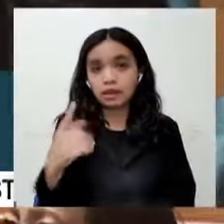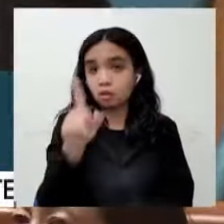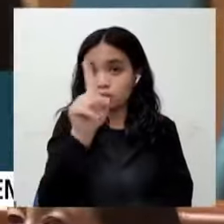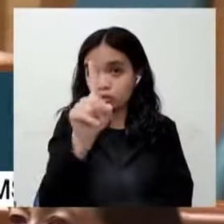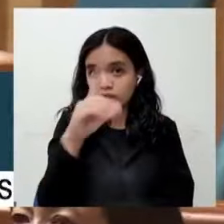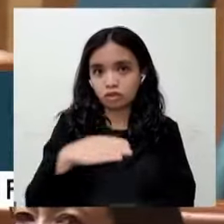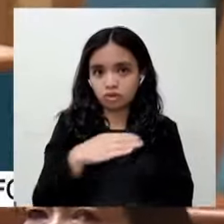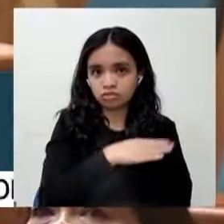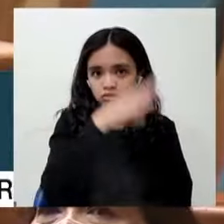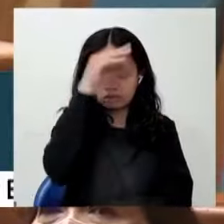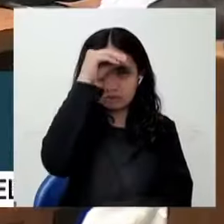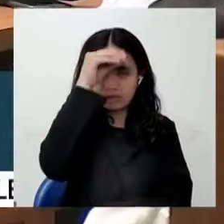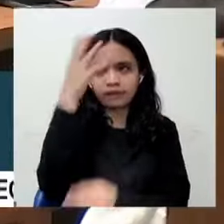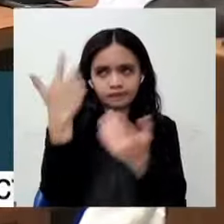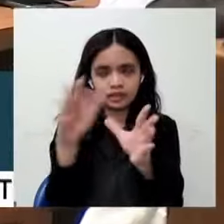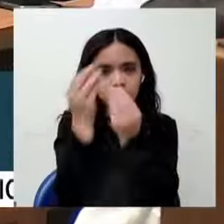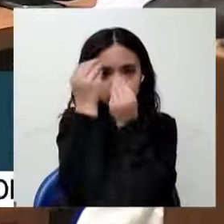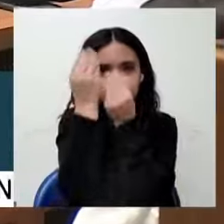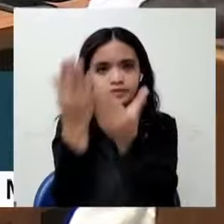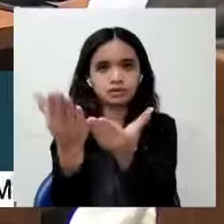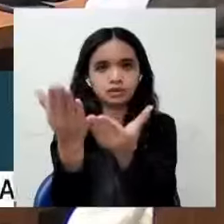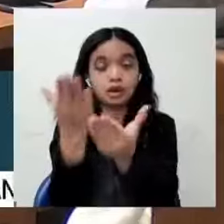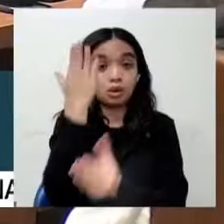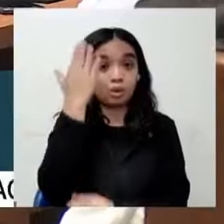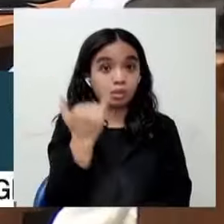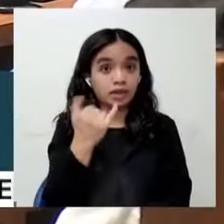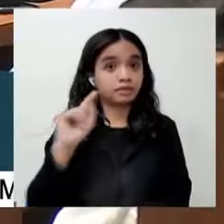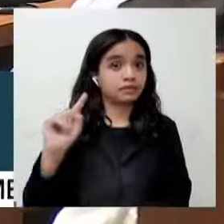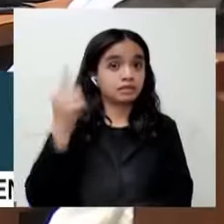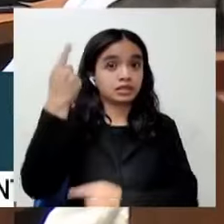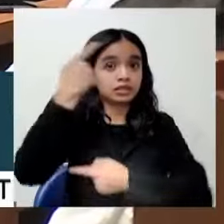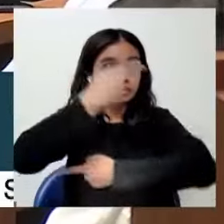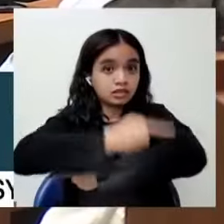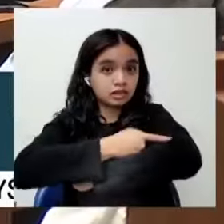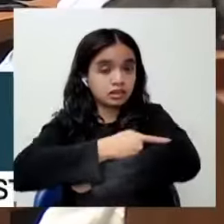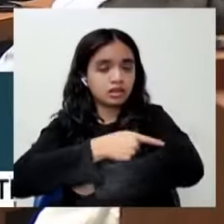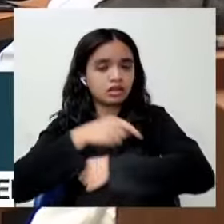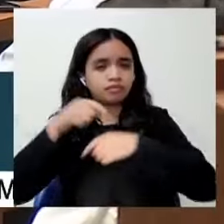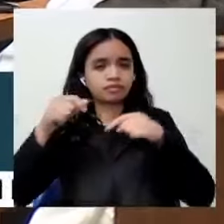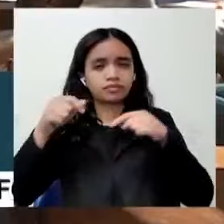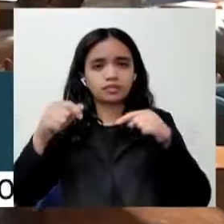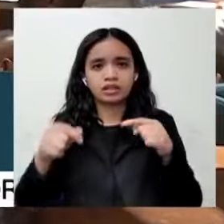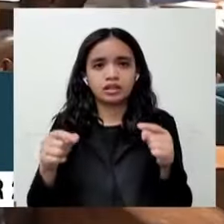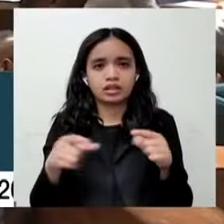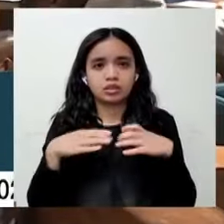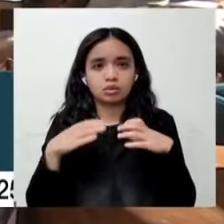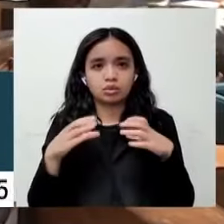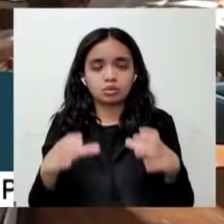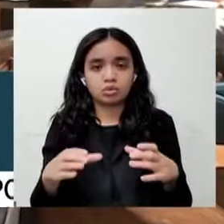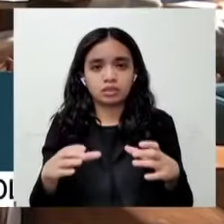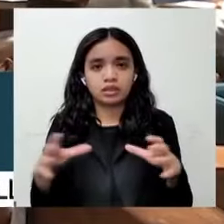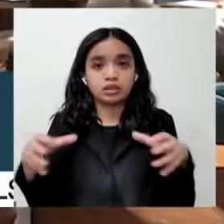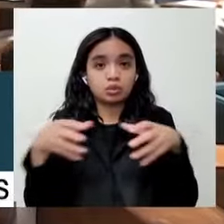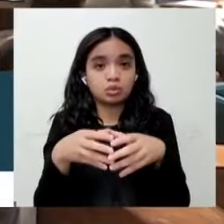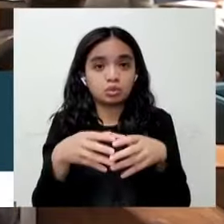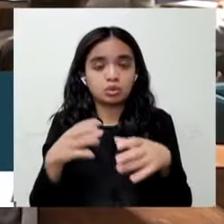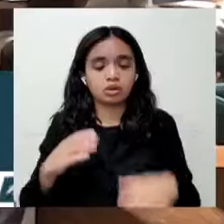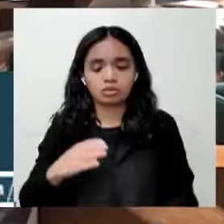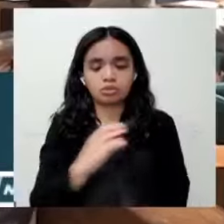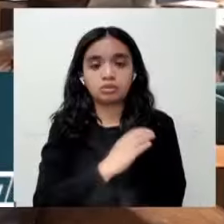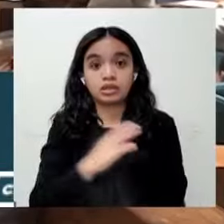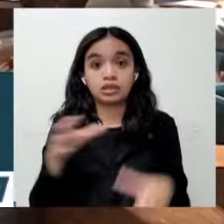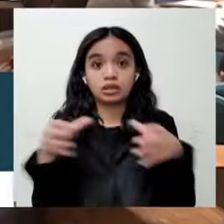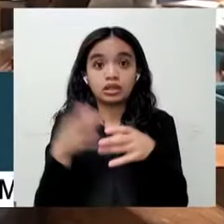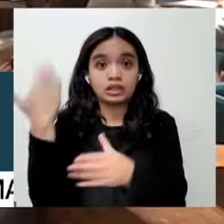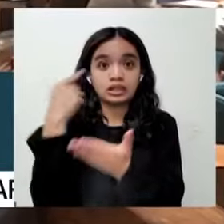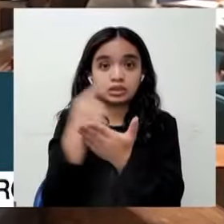that issue because on the very first day of this committee of the whole last week, one